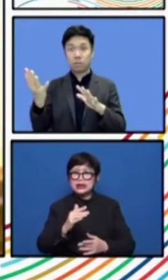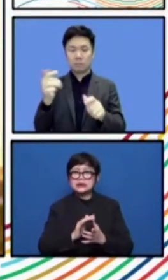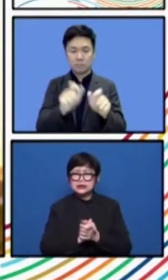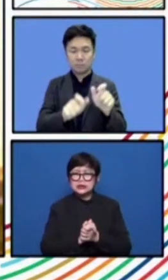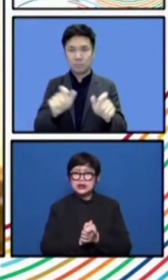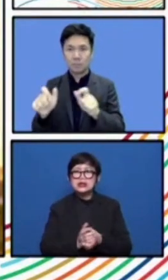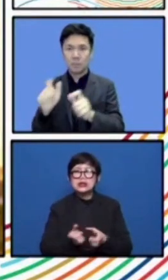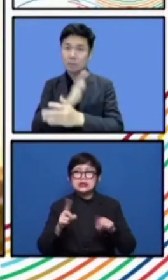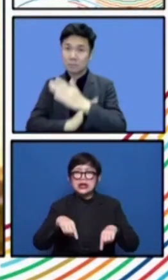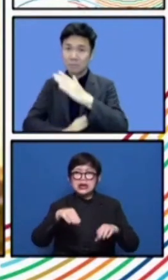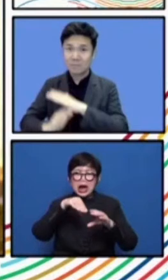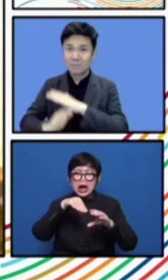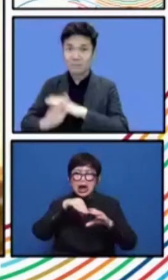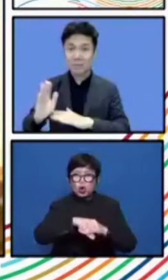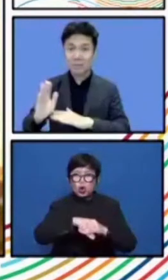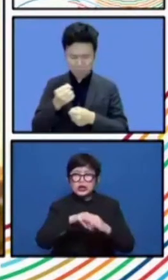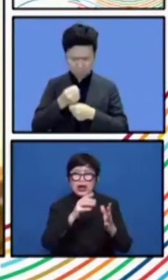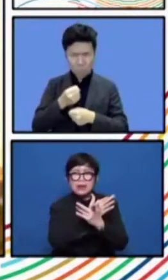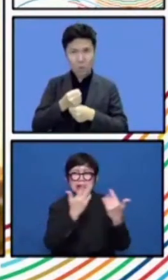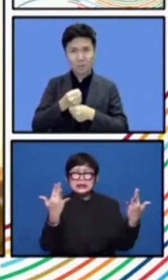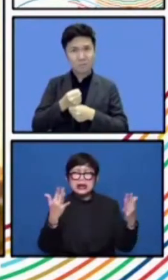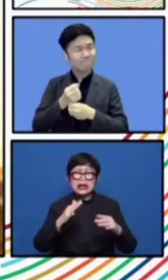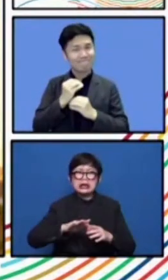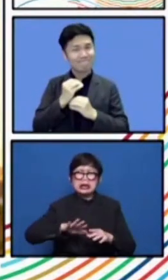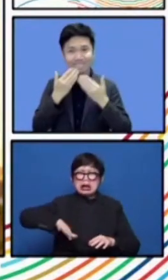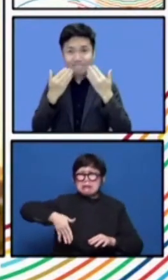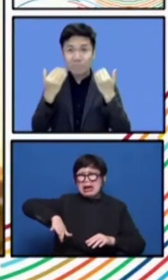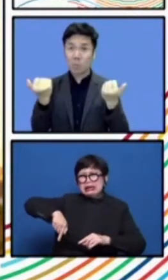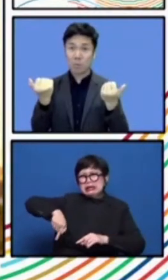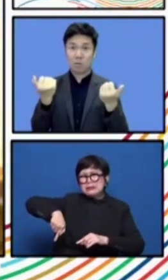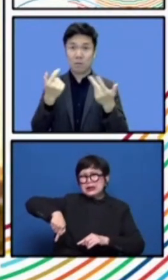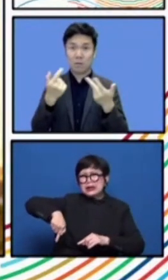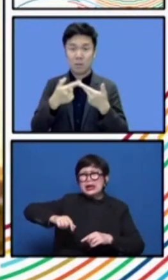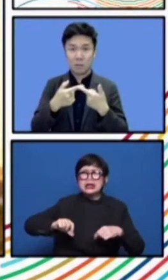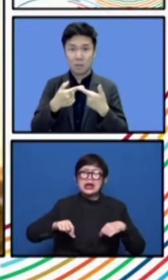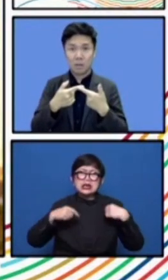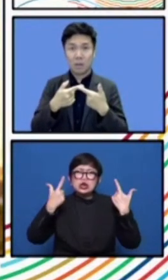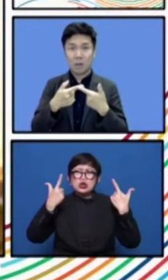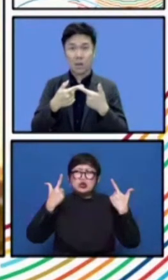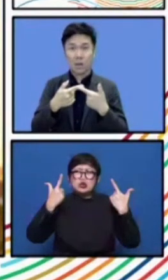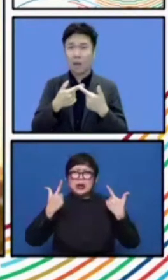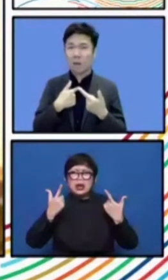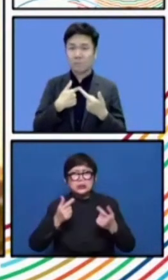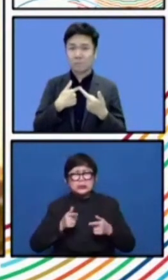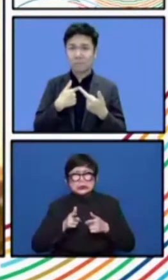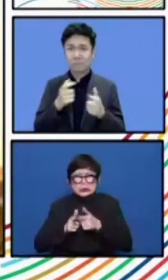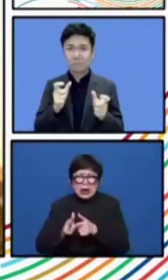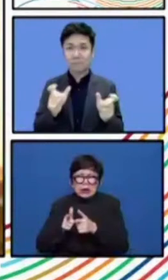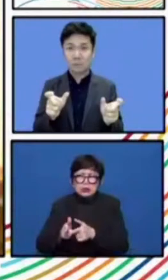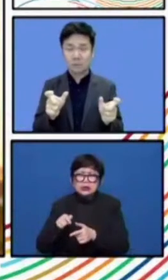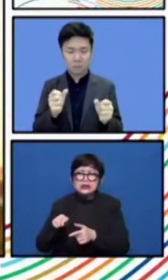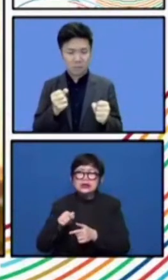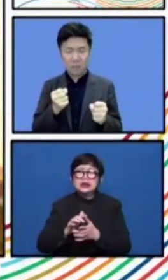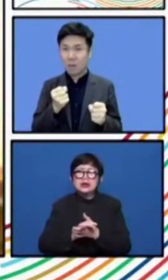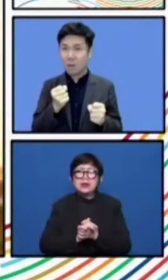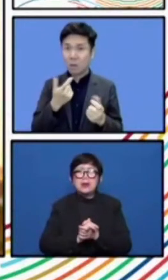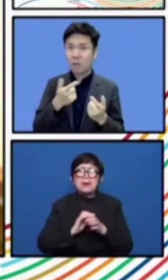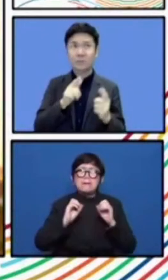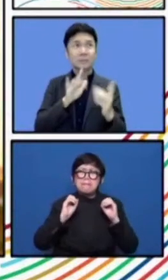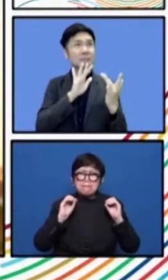and livelihood and having serious difficulties in accessing government assistance